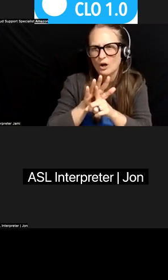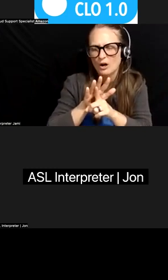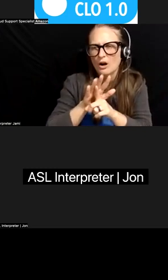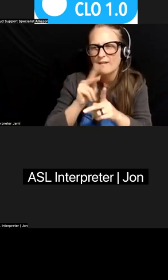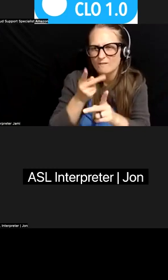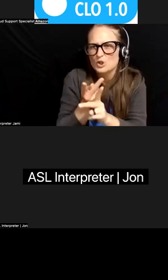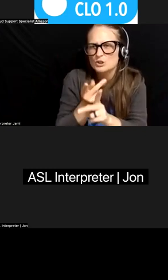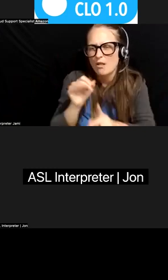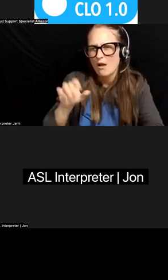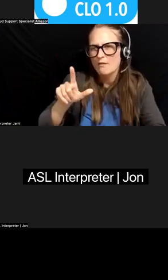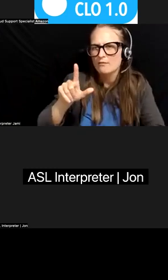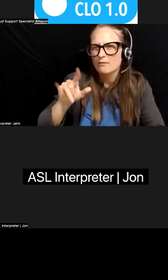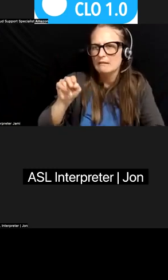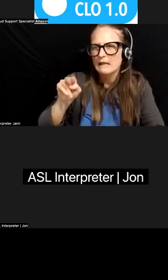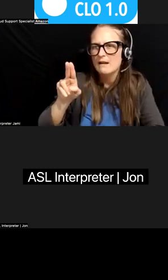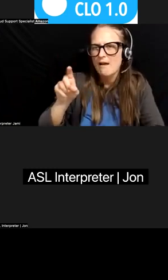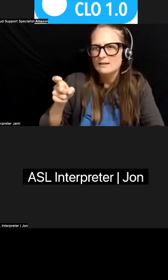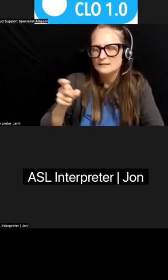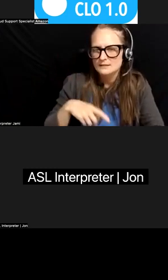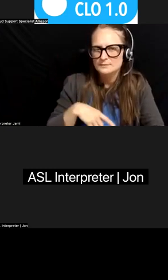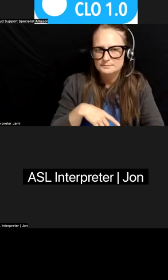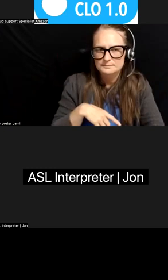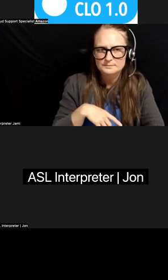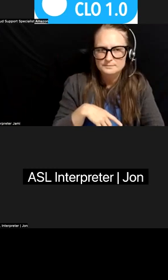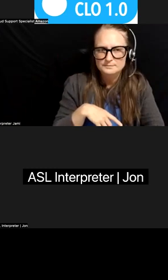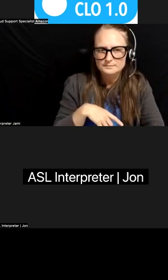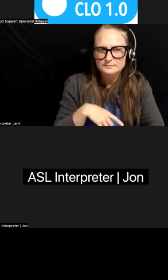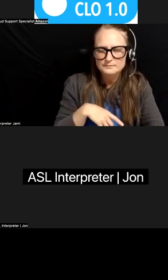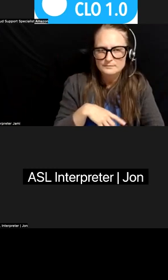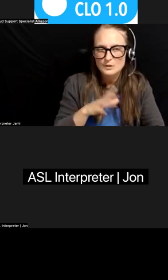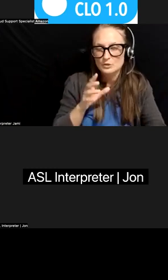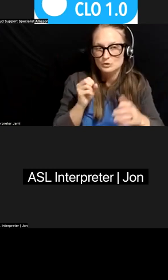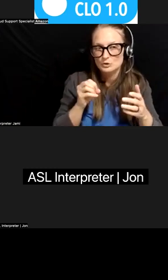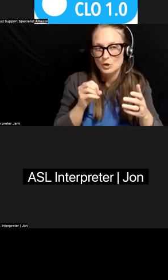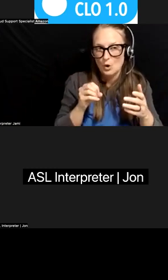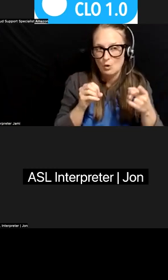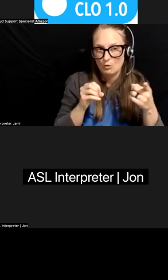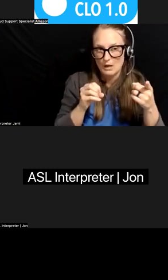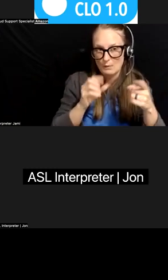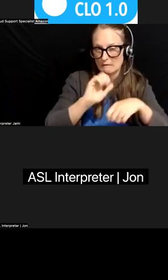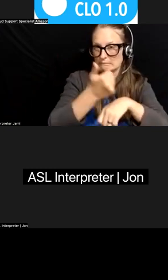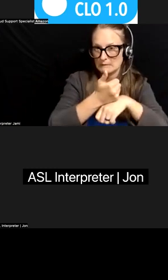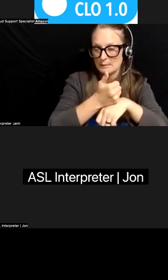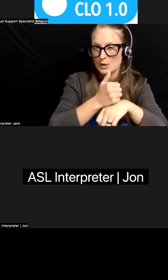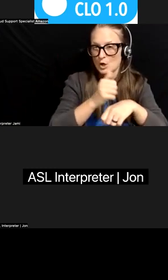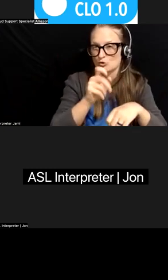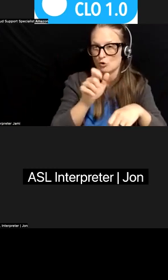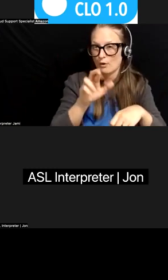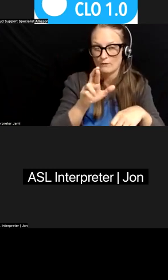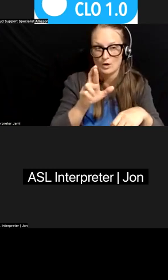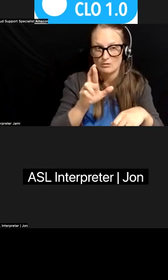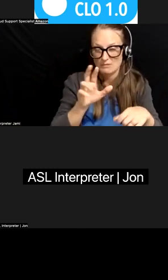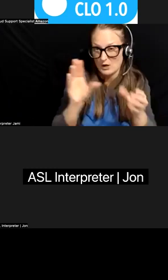on Monday and get you started. So I just said I want to create a server. That's my server. So there's no physical hardware, as you can